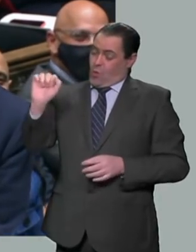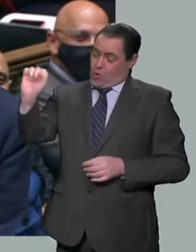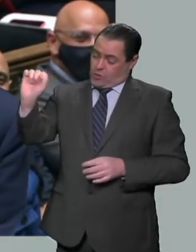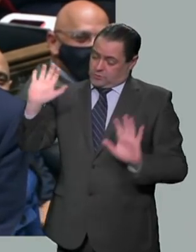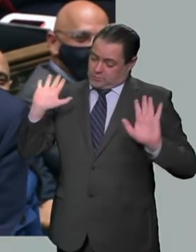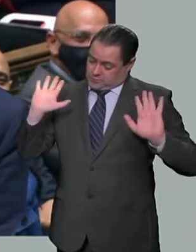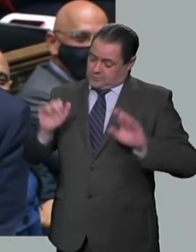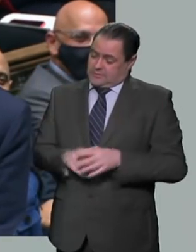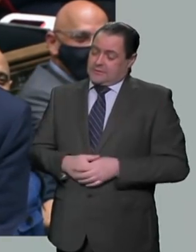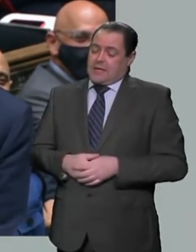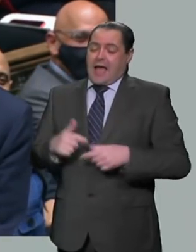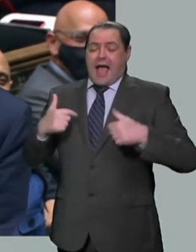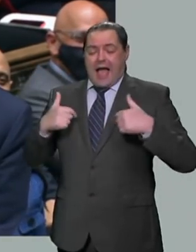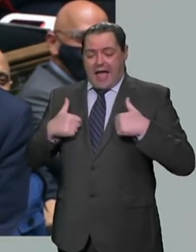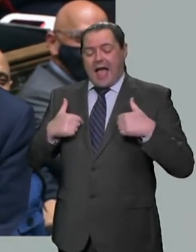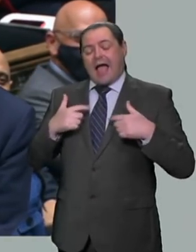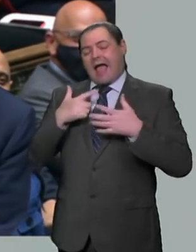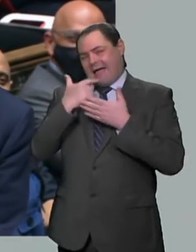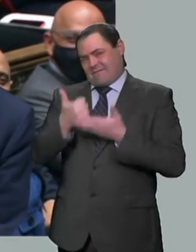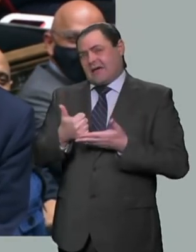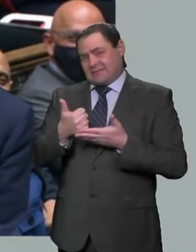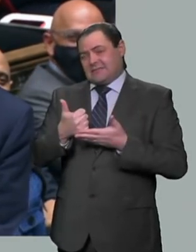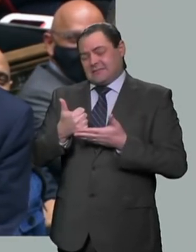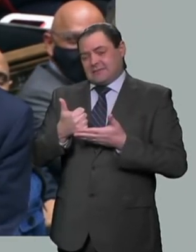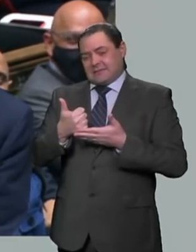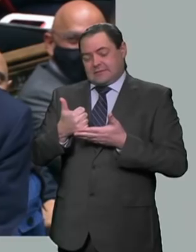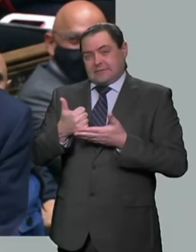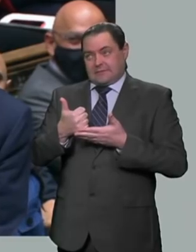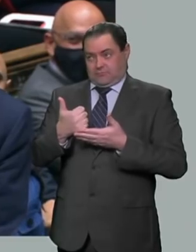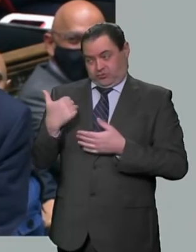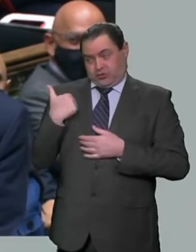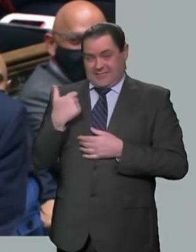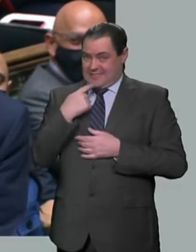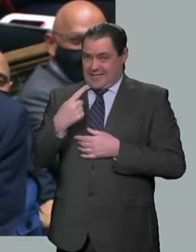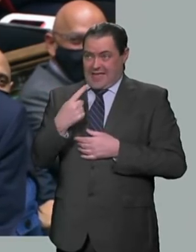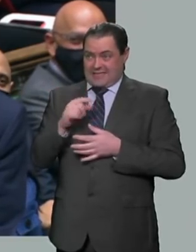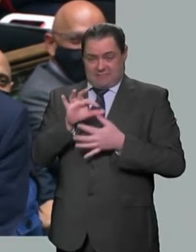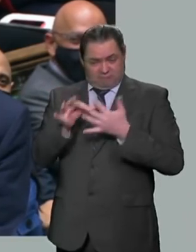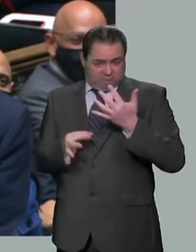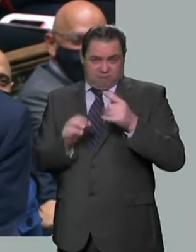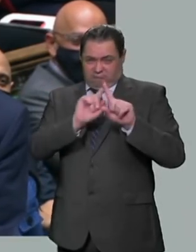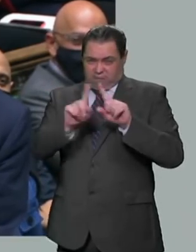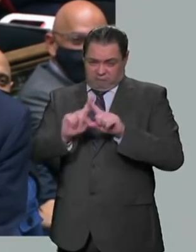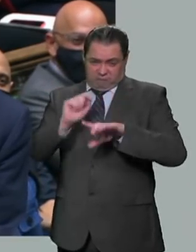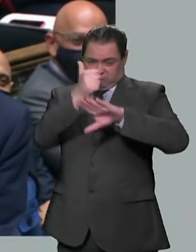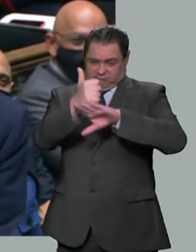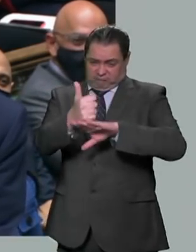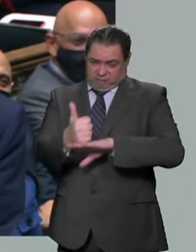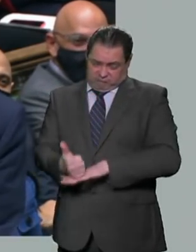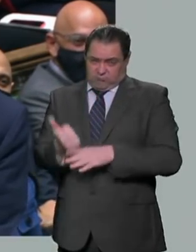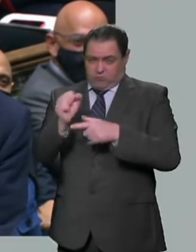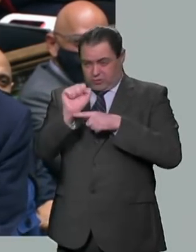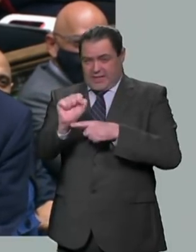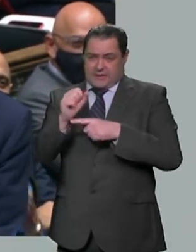And I simply advise the House to go back over what I have just said about all the protections we're putting in place